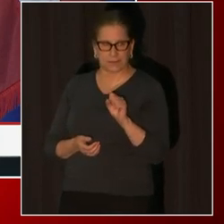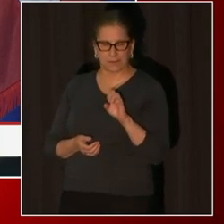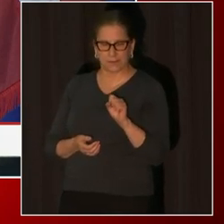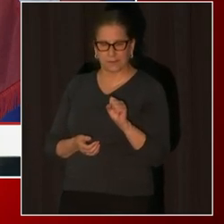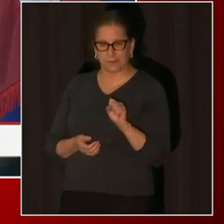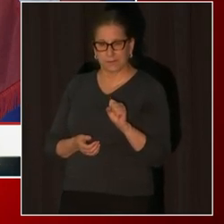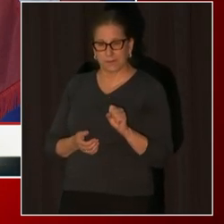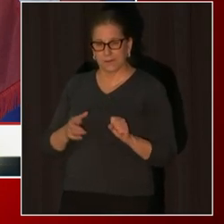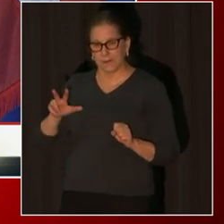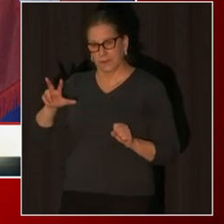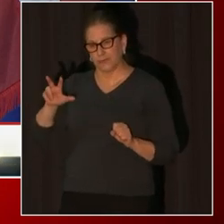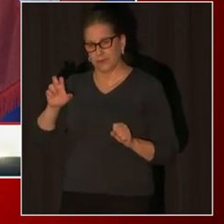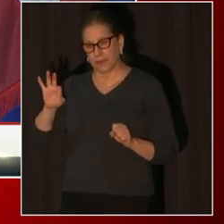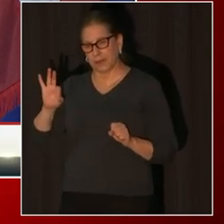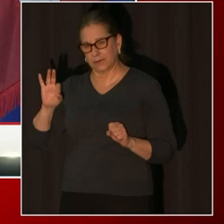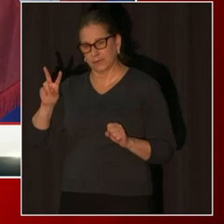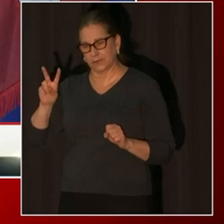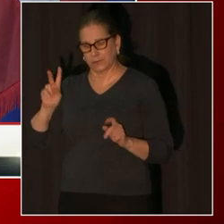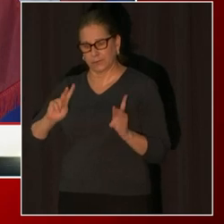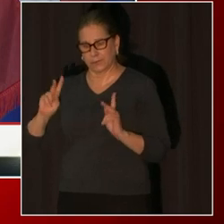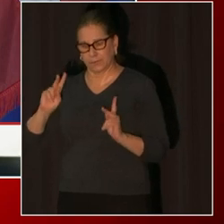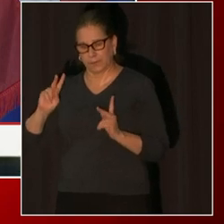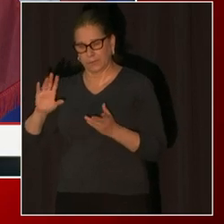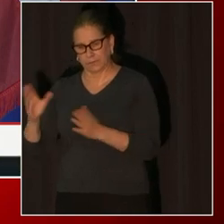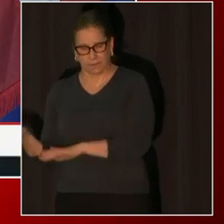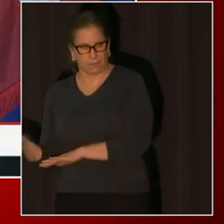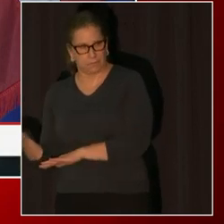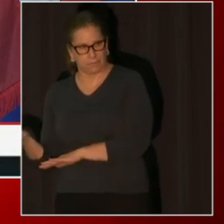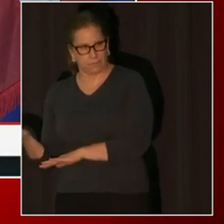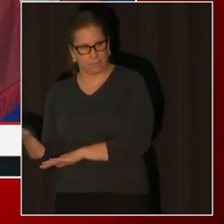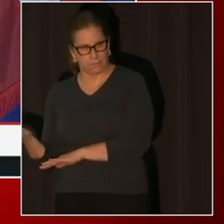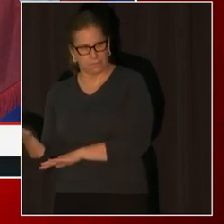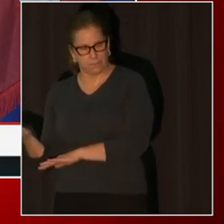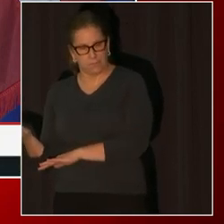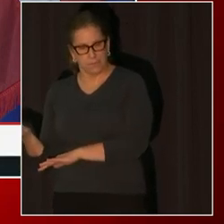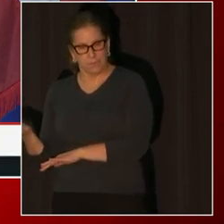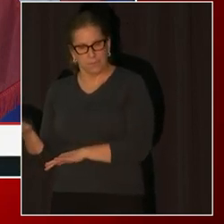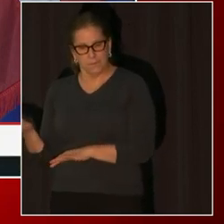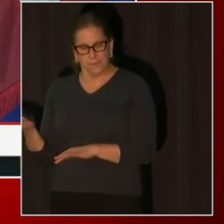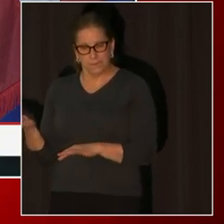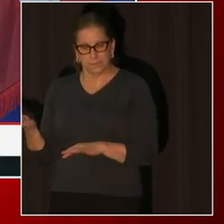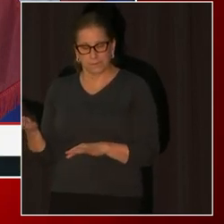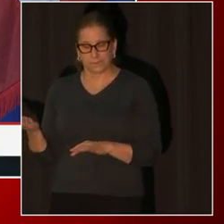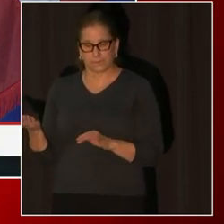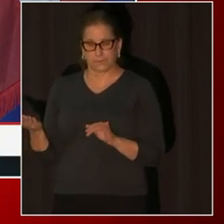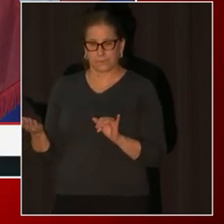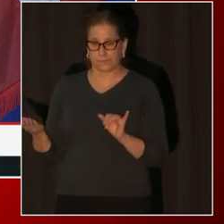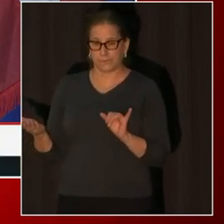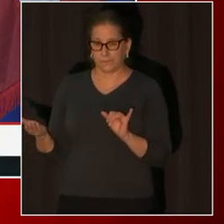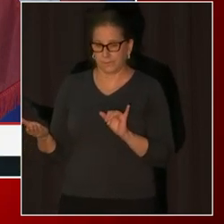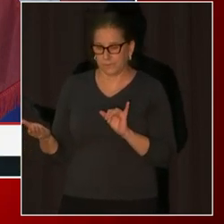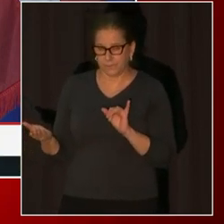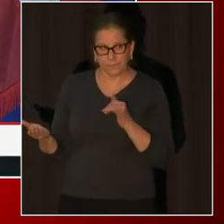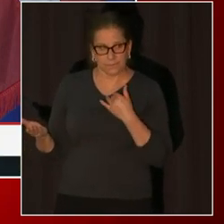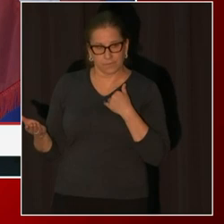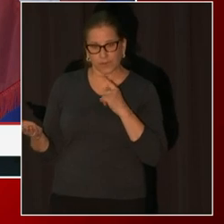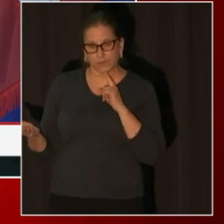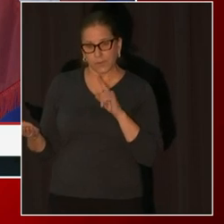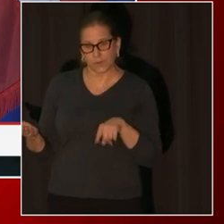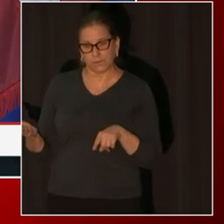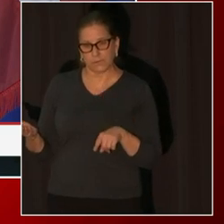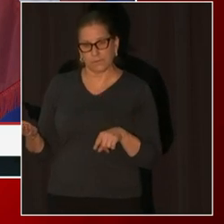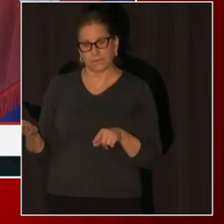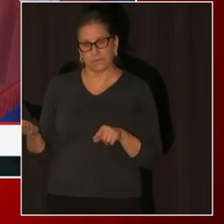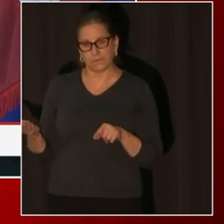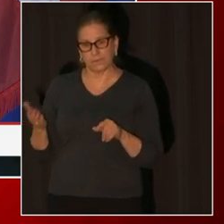392 Washingtonians have died. And we also report a sustained decrease in